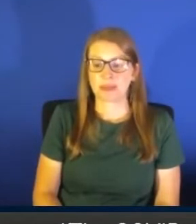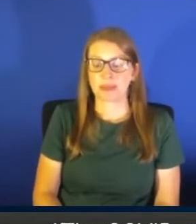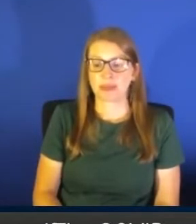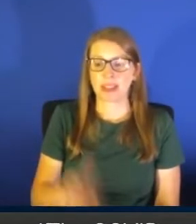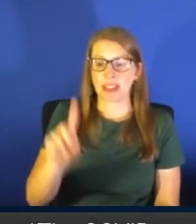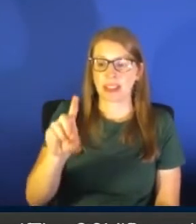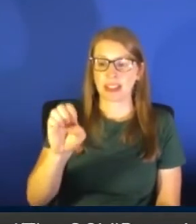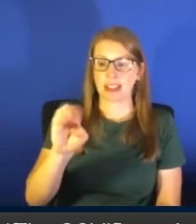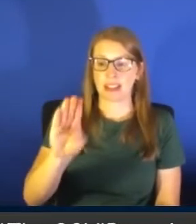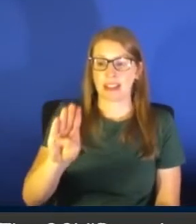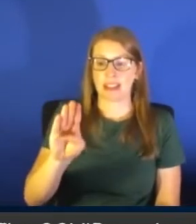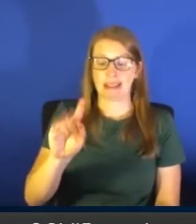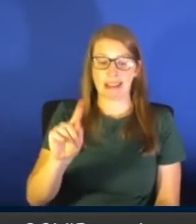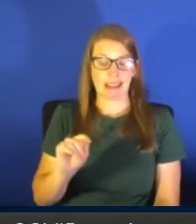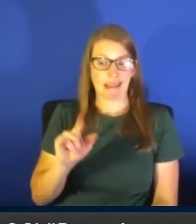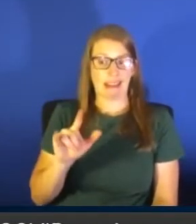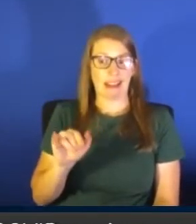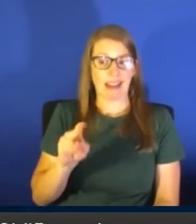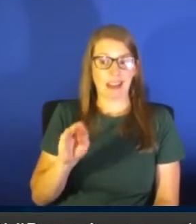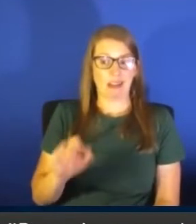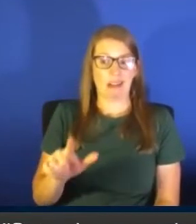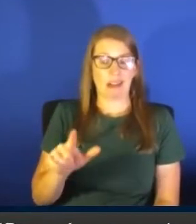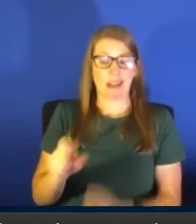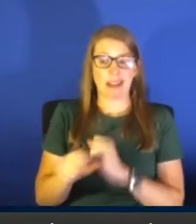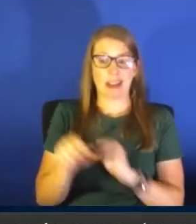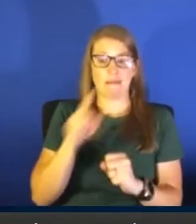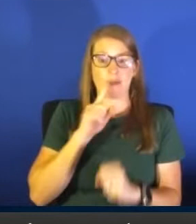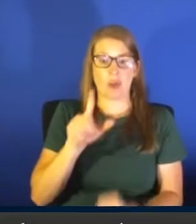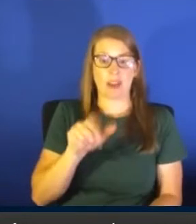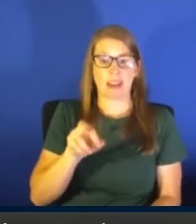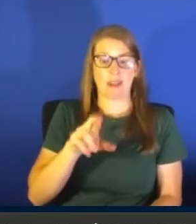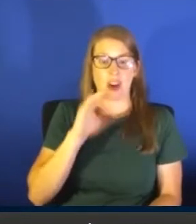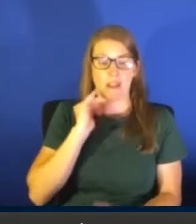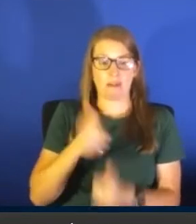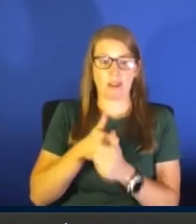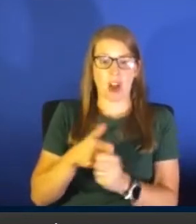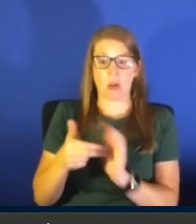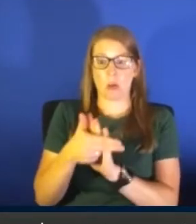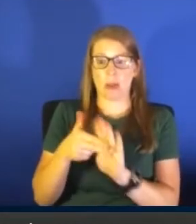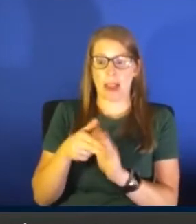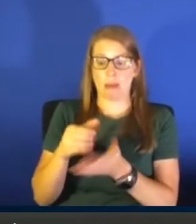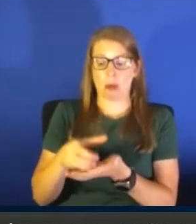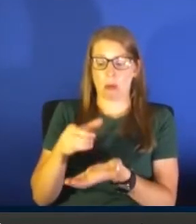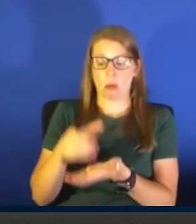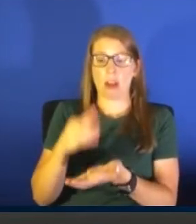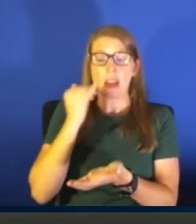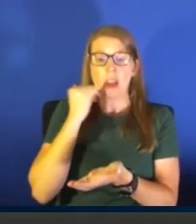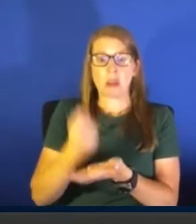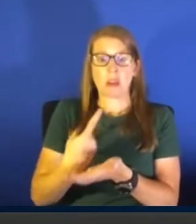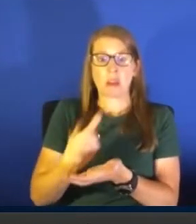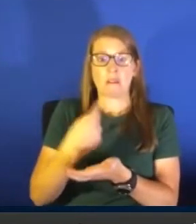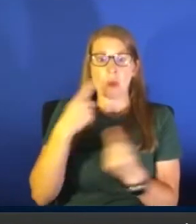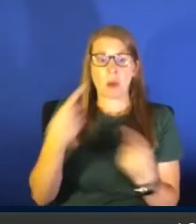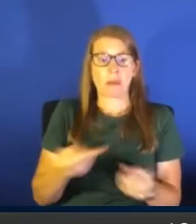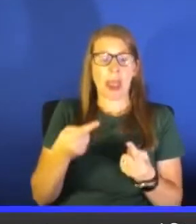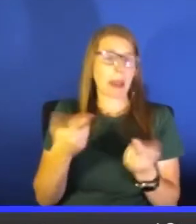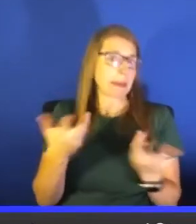asking, is Tylenol safe for the liver as long as it's taken as directed? And what about someone that takes it daily for pain?